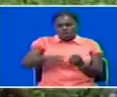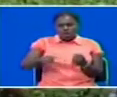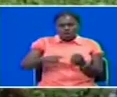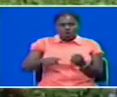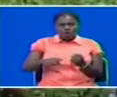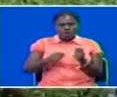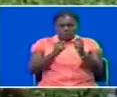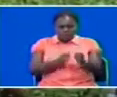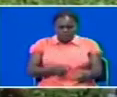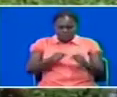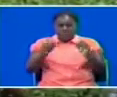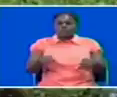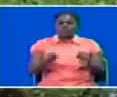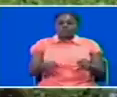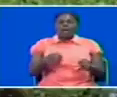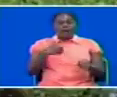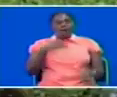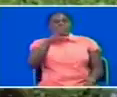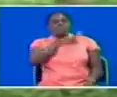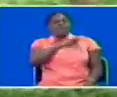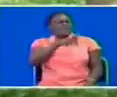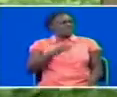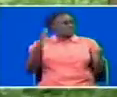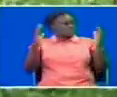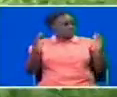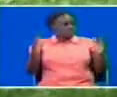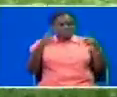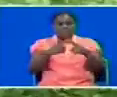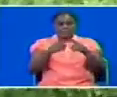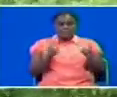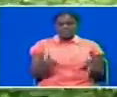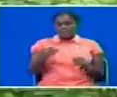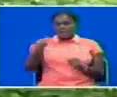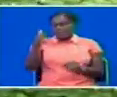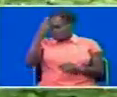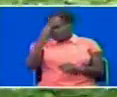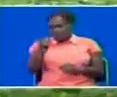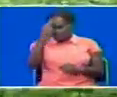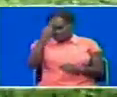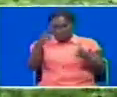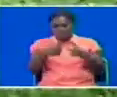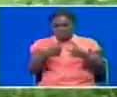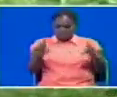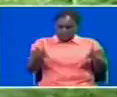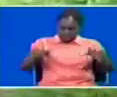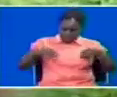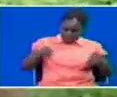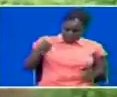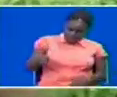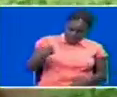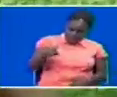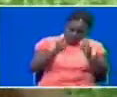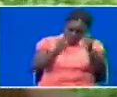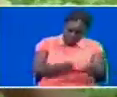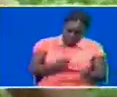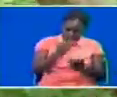Ukulima unawezekana na ukulima uko na faida kubwa sana. However, while other Maasais are beginning to accept crop farming as part